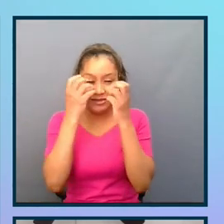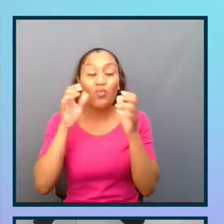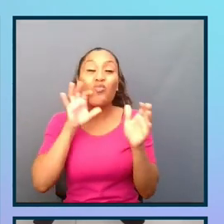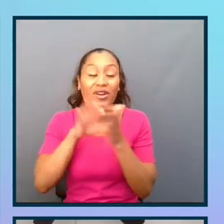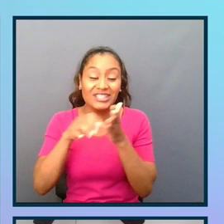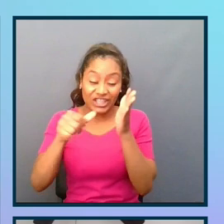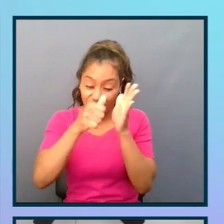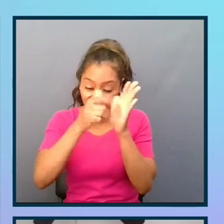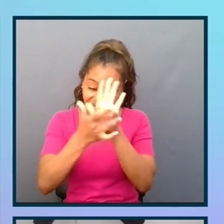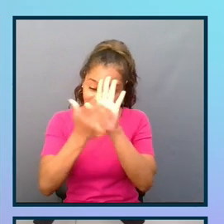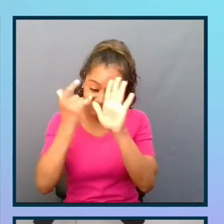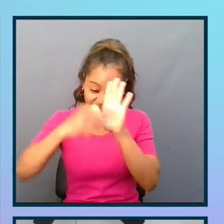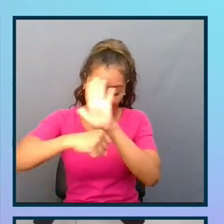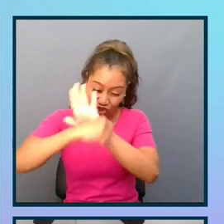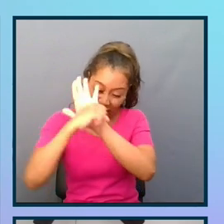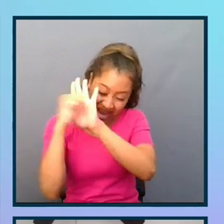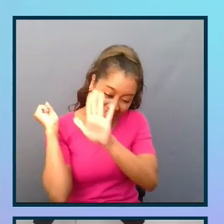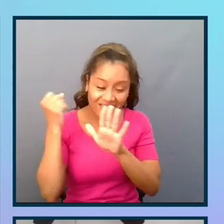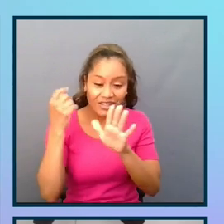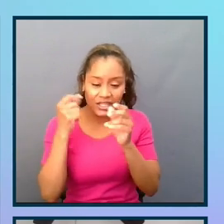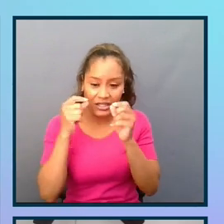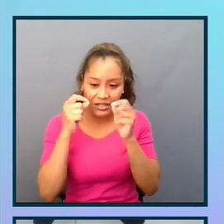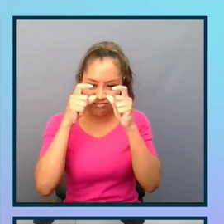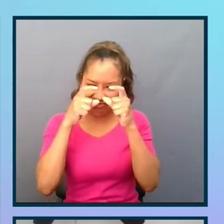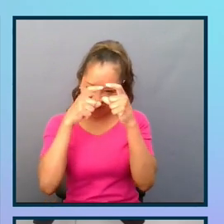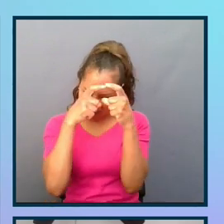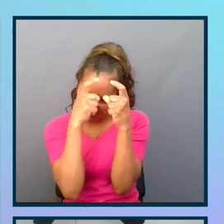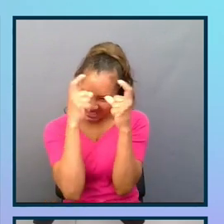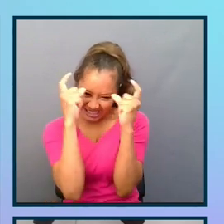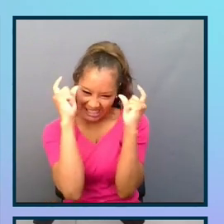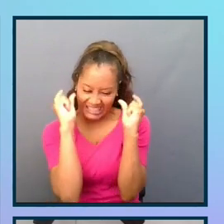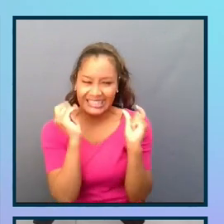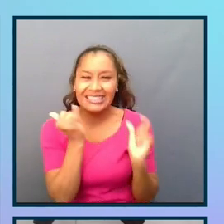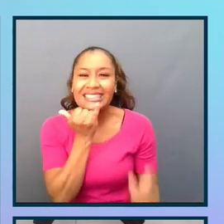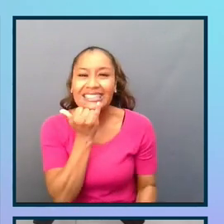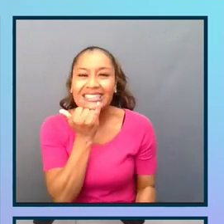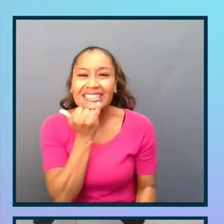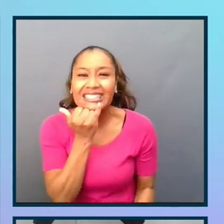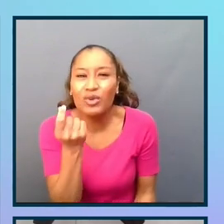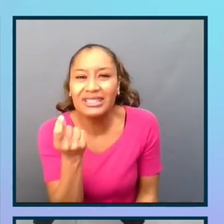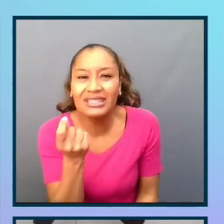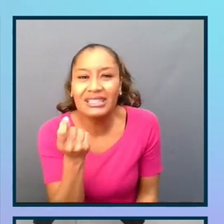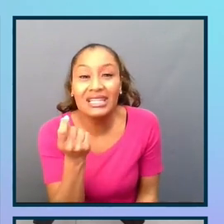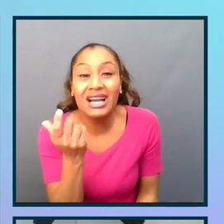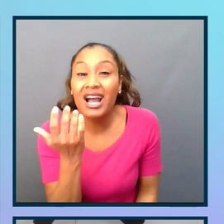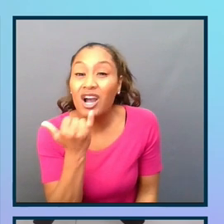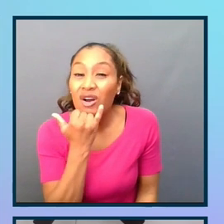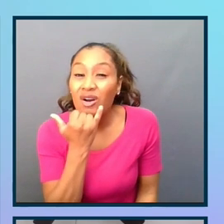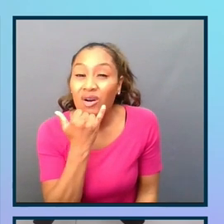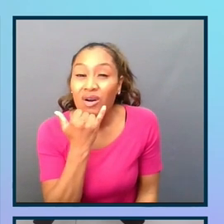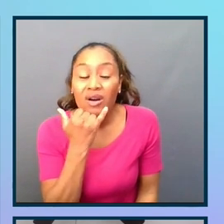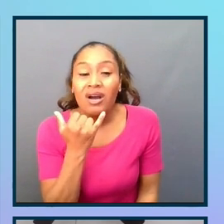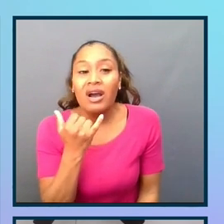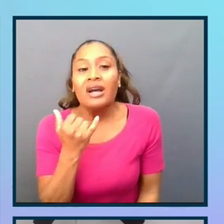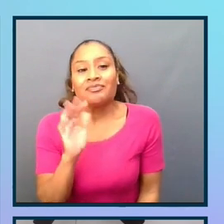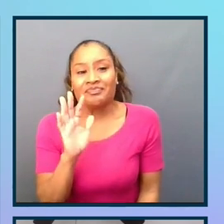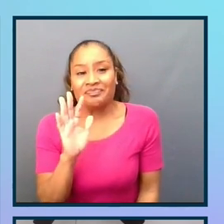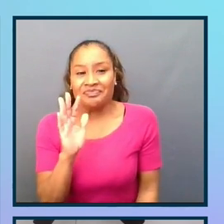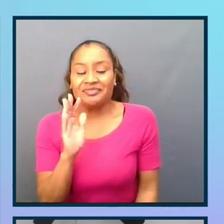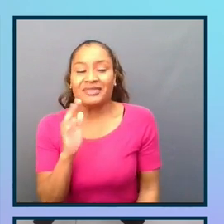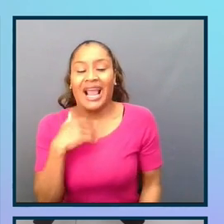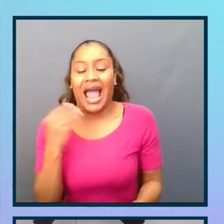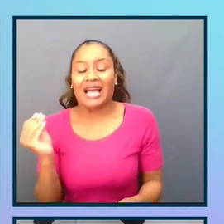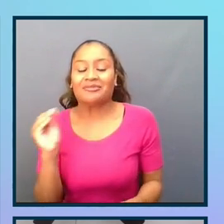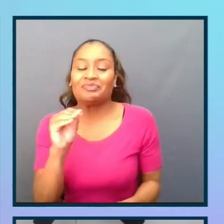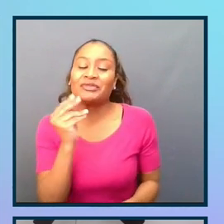What went wrong? Clearly something was not right. I've illustrated this by a cute gray kitty